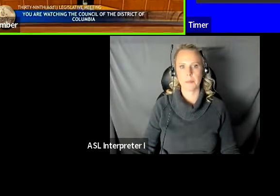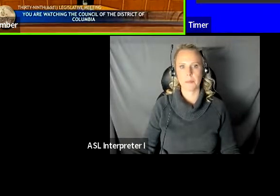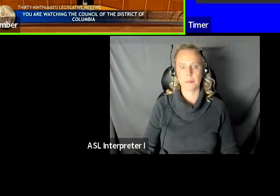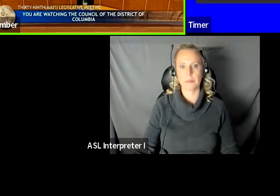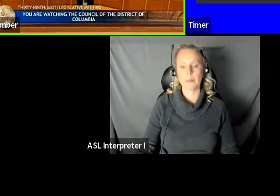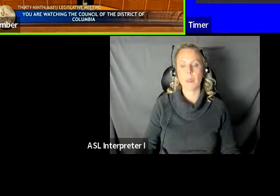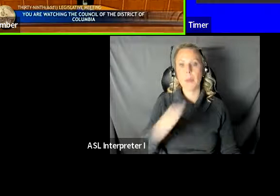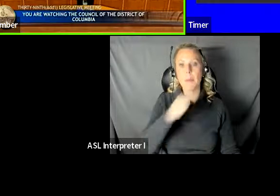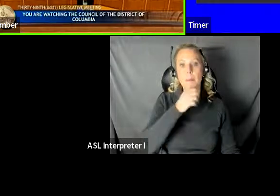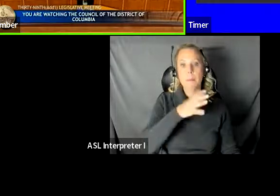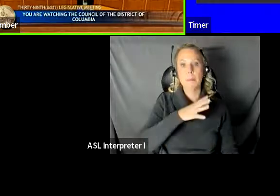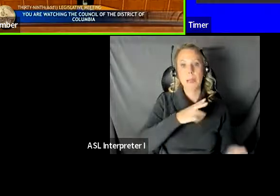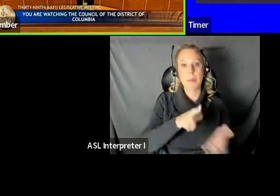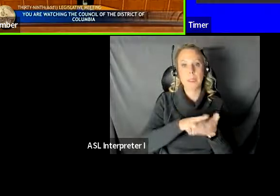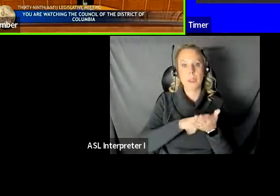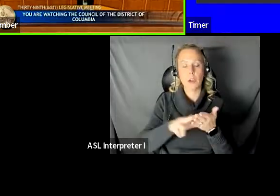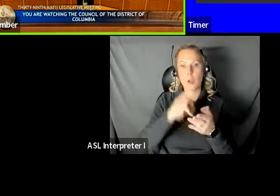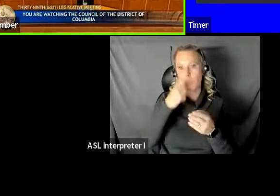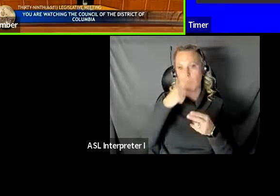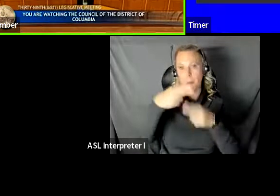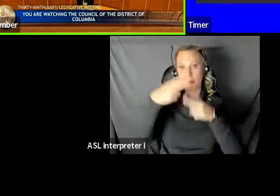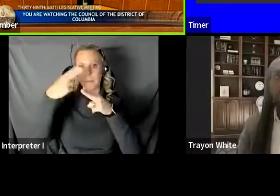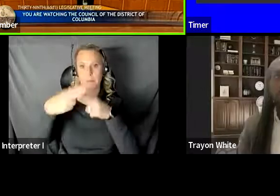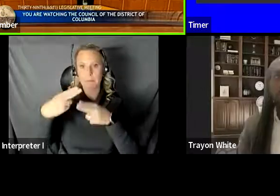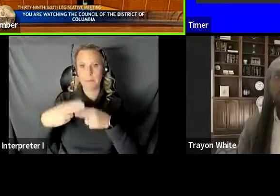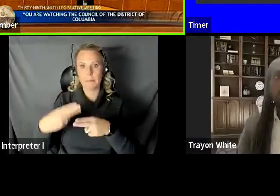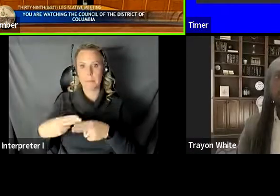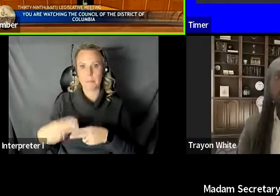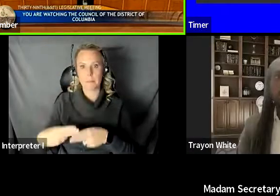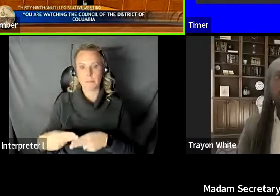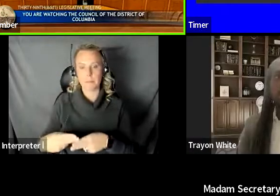Madam Secretary, would you call the roll?